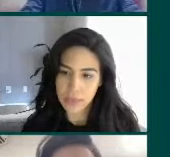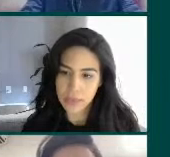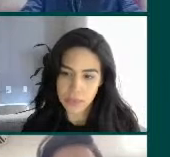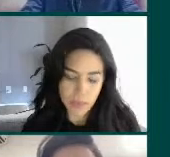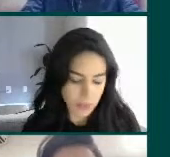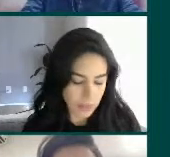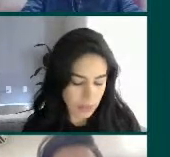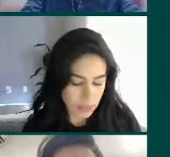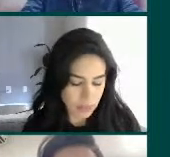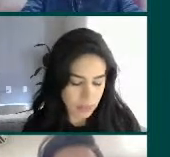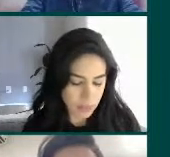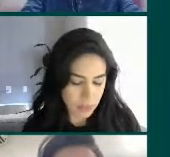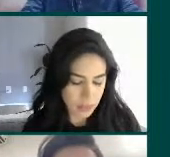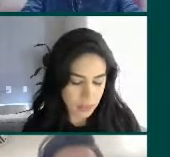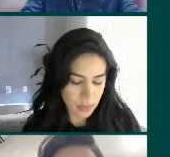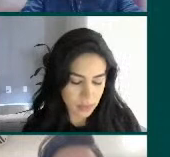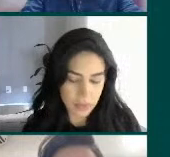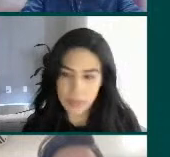was in